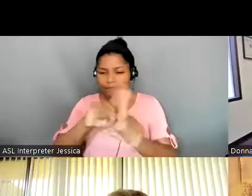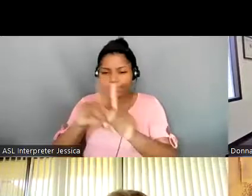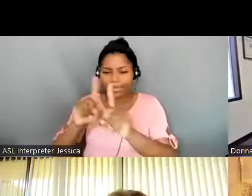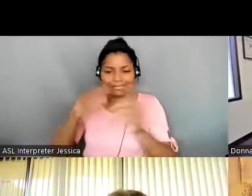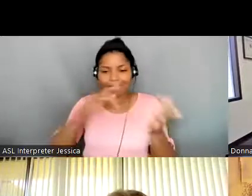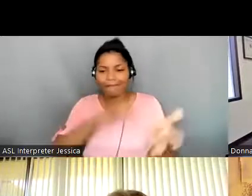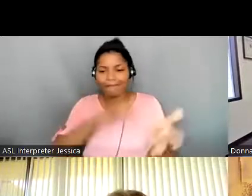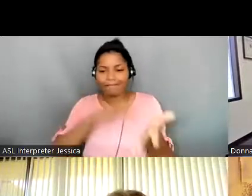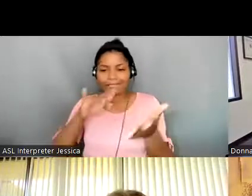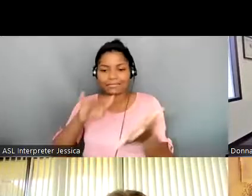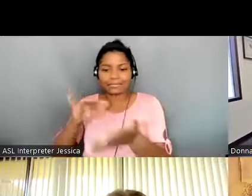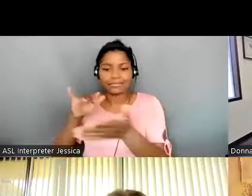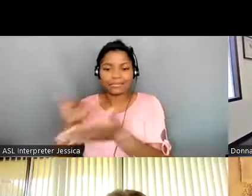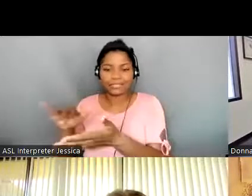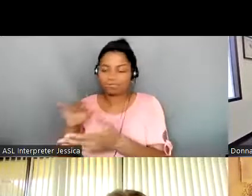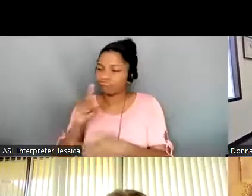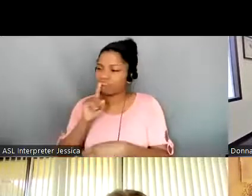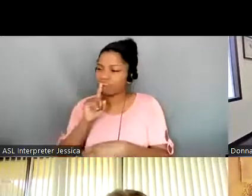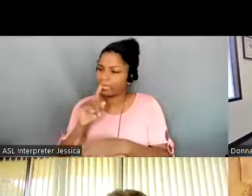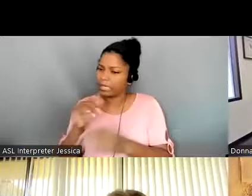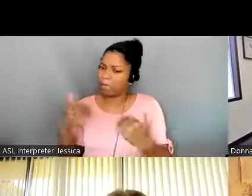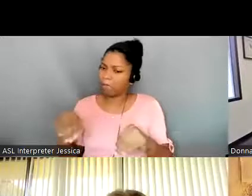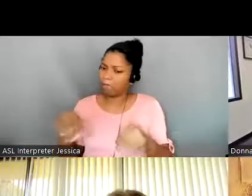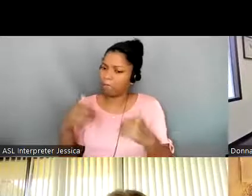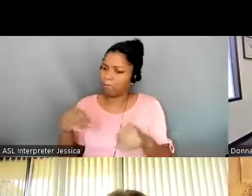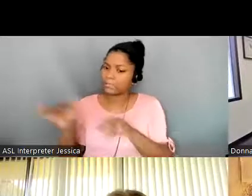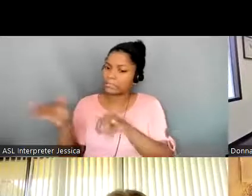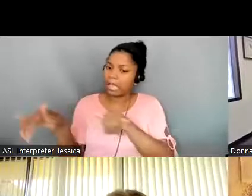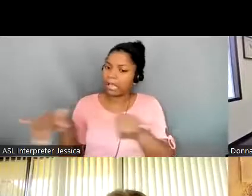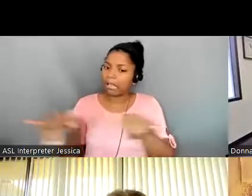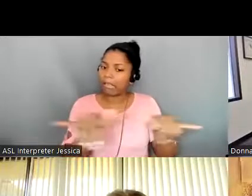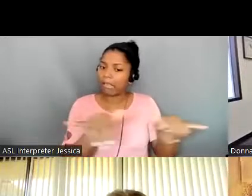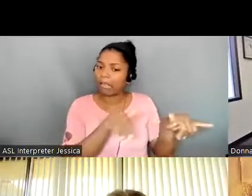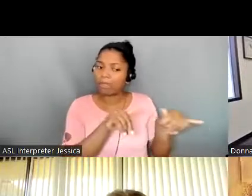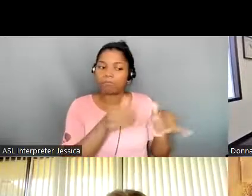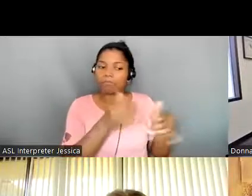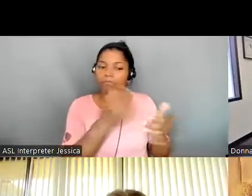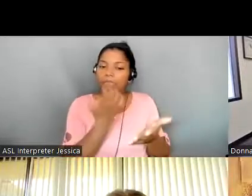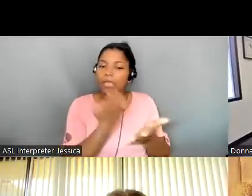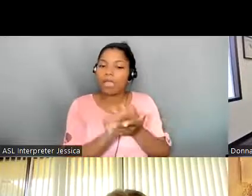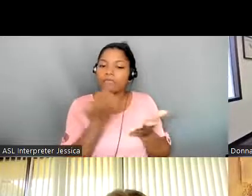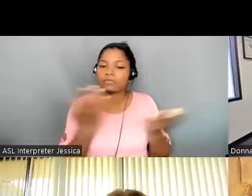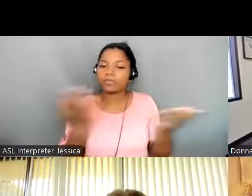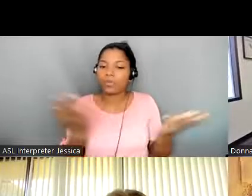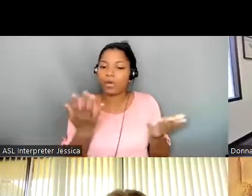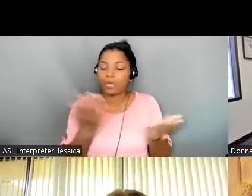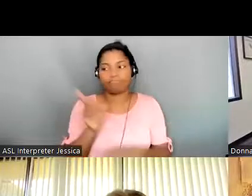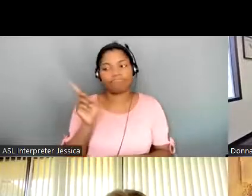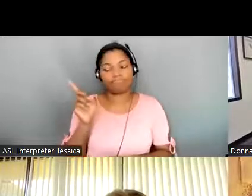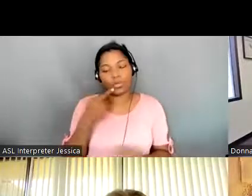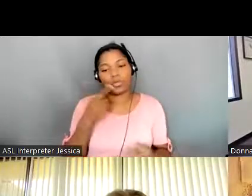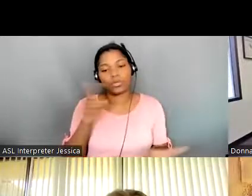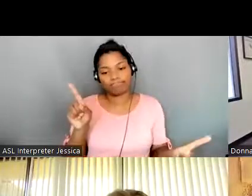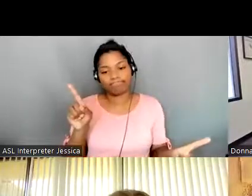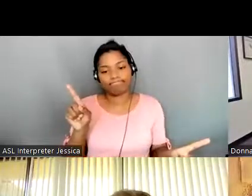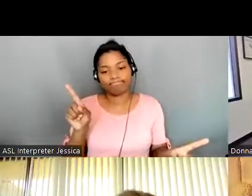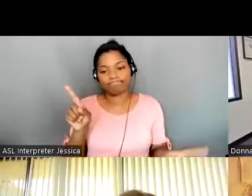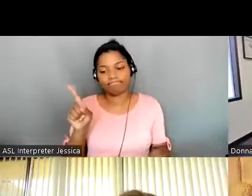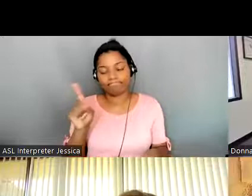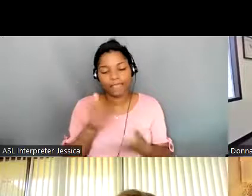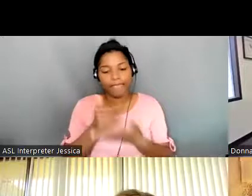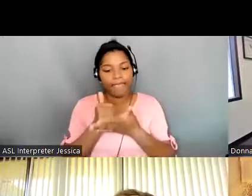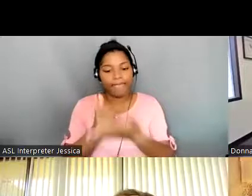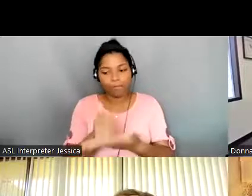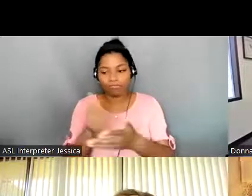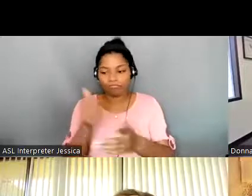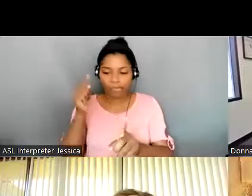And there were themes across them of things that work, evidence that these types of practices make a difference in achieving program